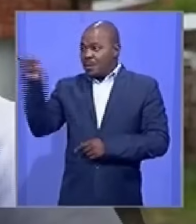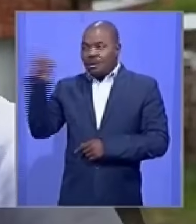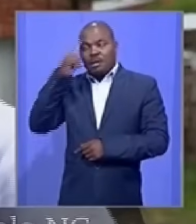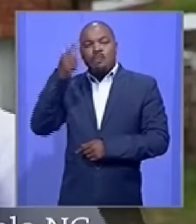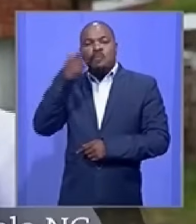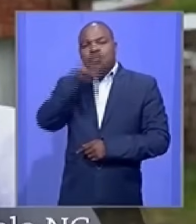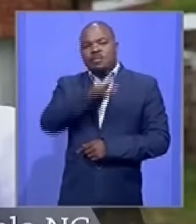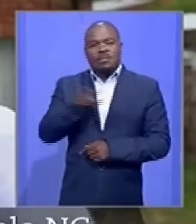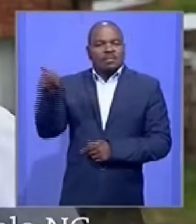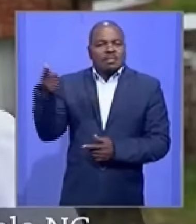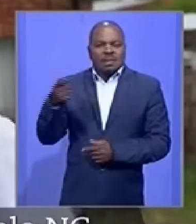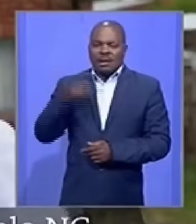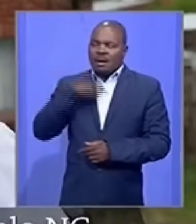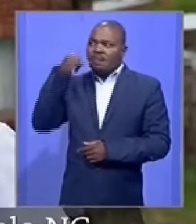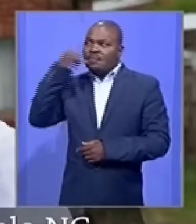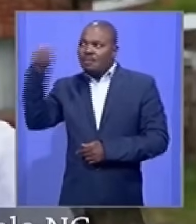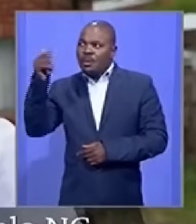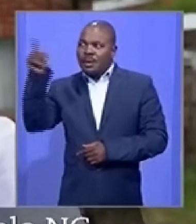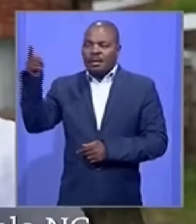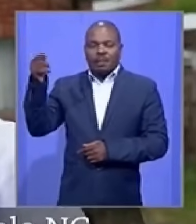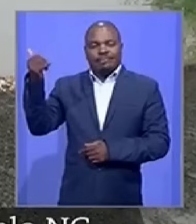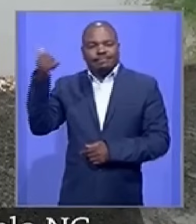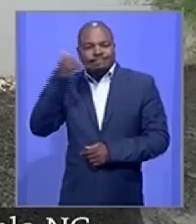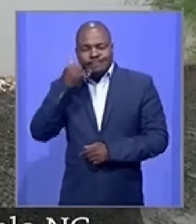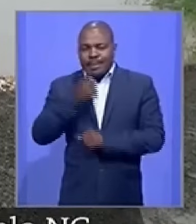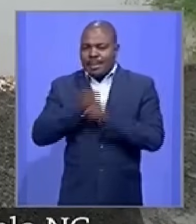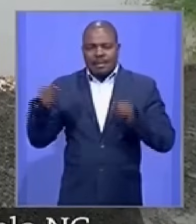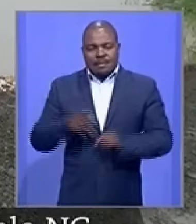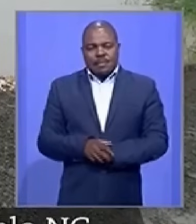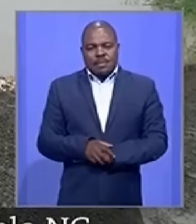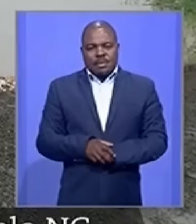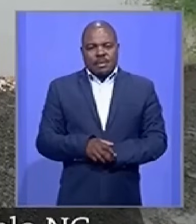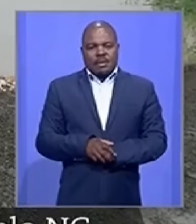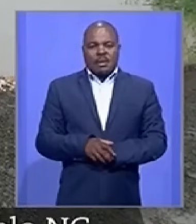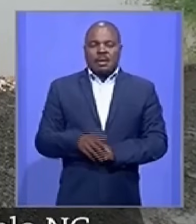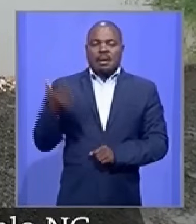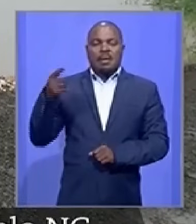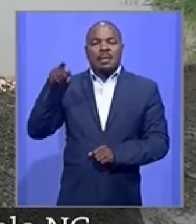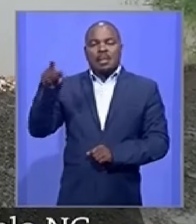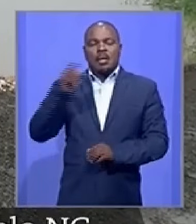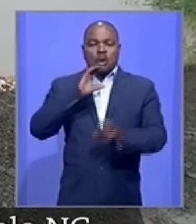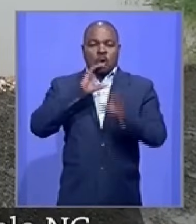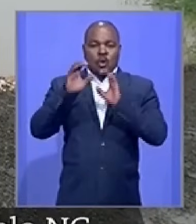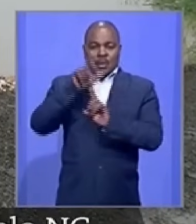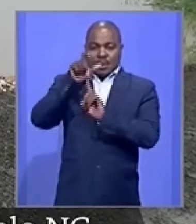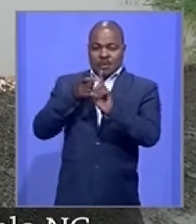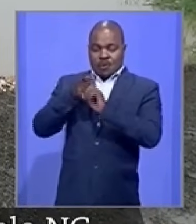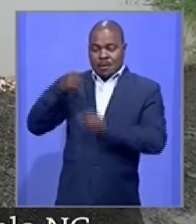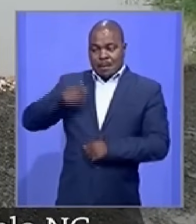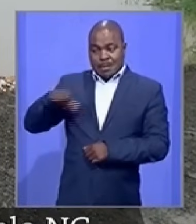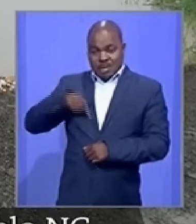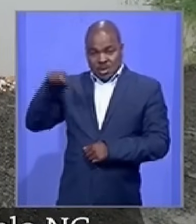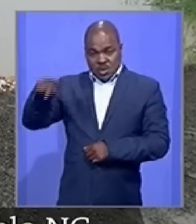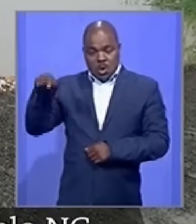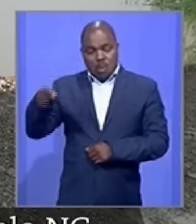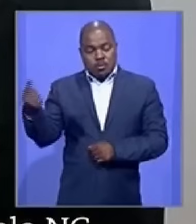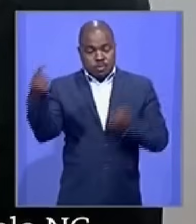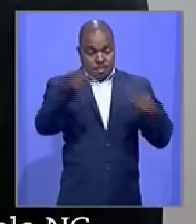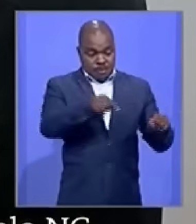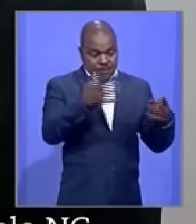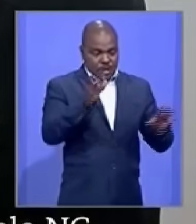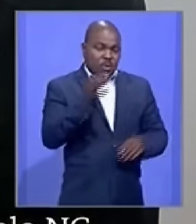When we call them, they don't answer their calls. Motsamaisi wa dipuisano masepaleng wa Solplaiki ya neng a le teng sebakeng